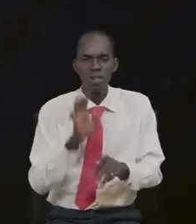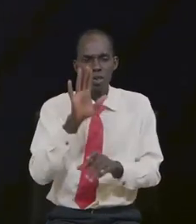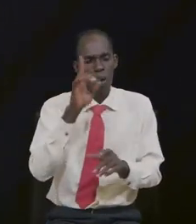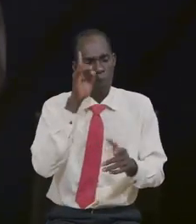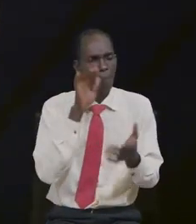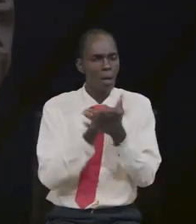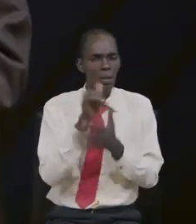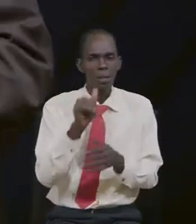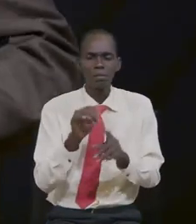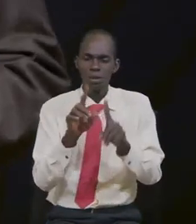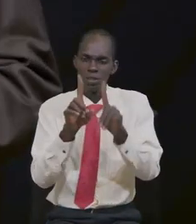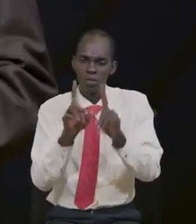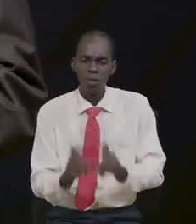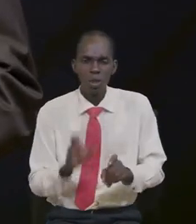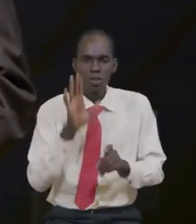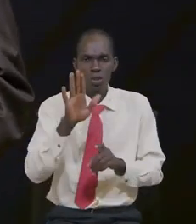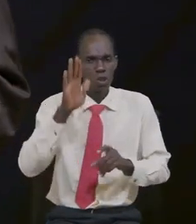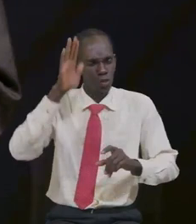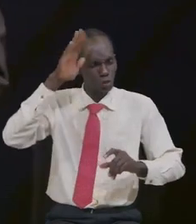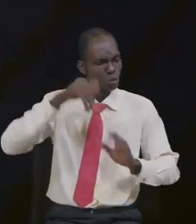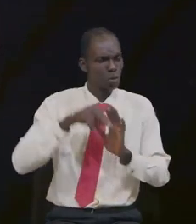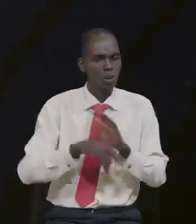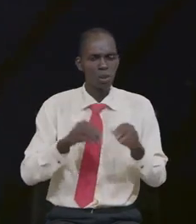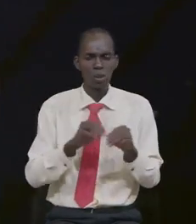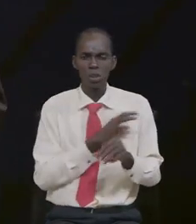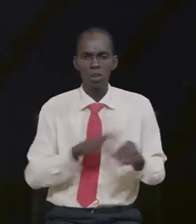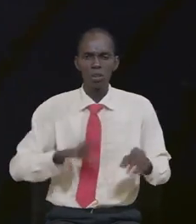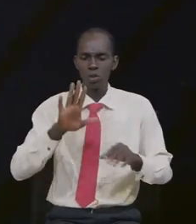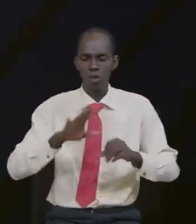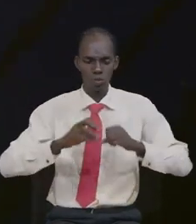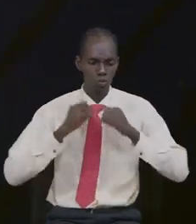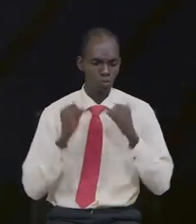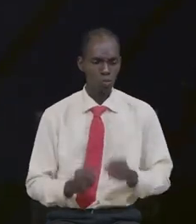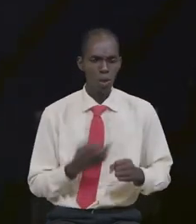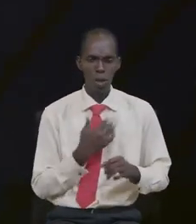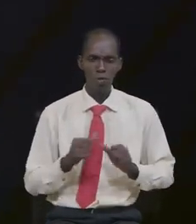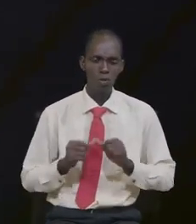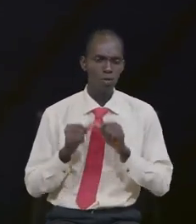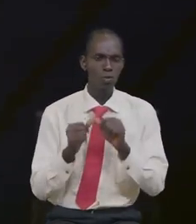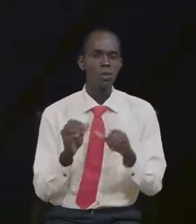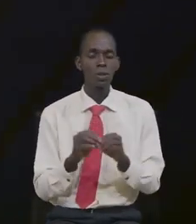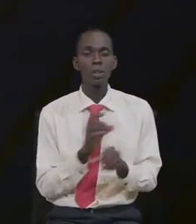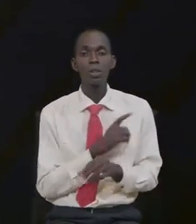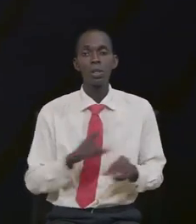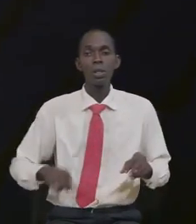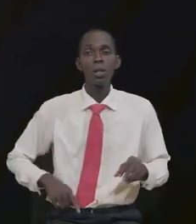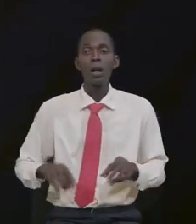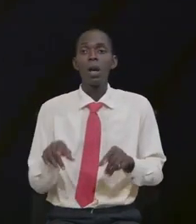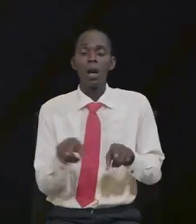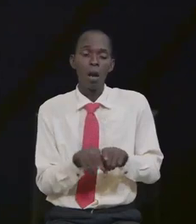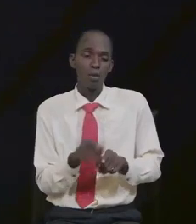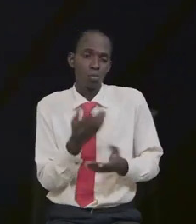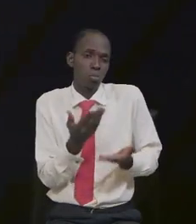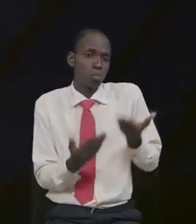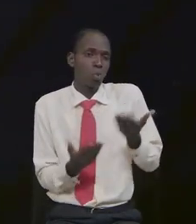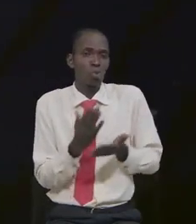your resilience, is to try your stability in the Lord, as though some strange